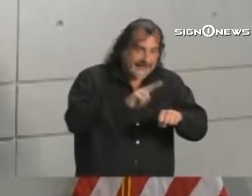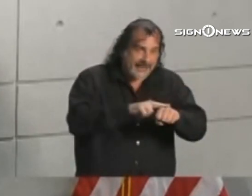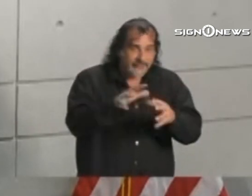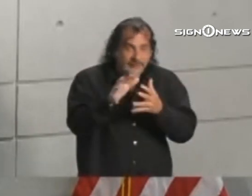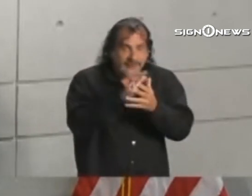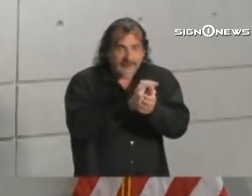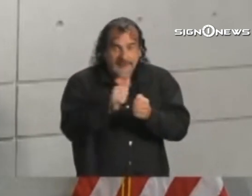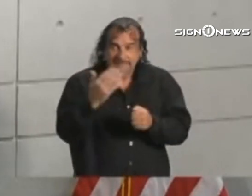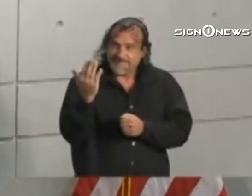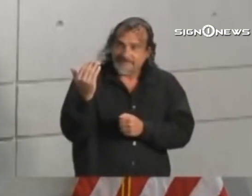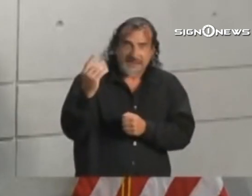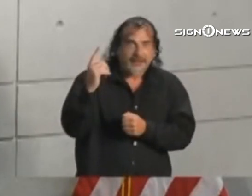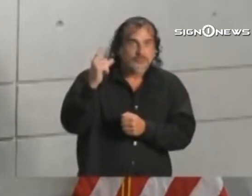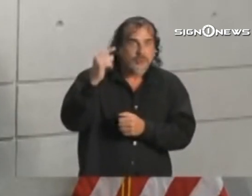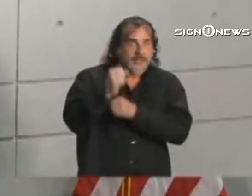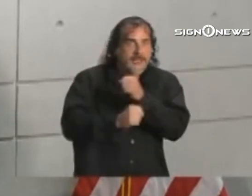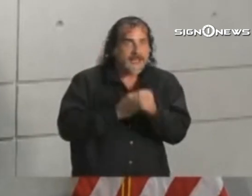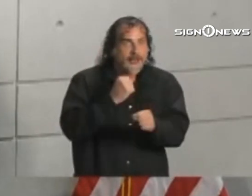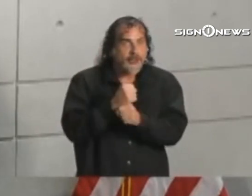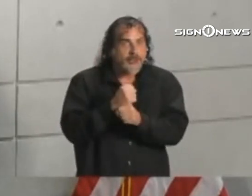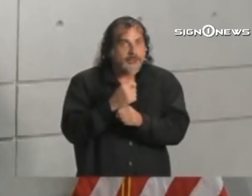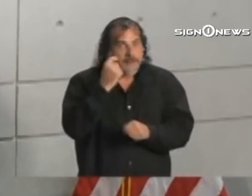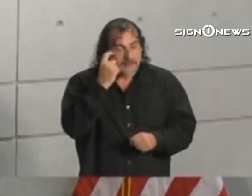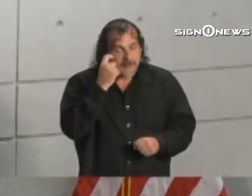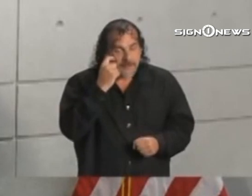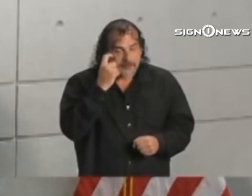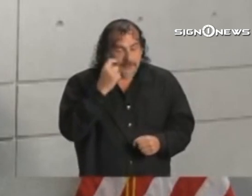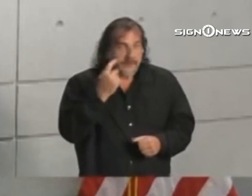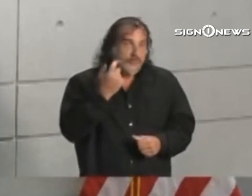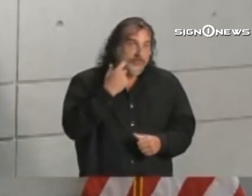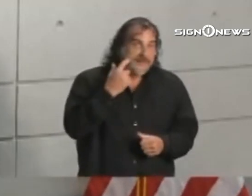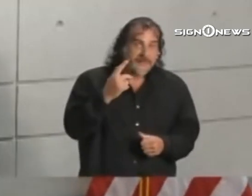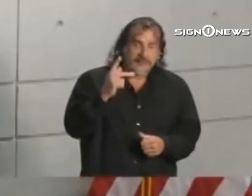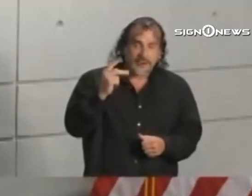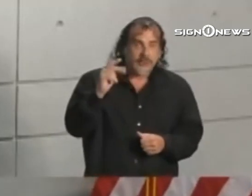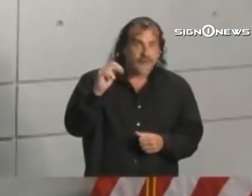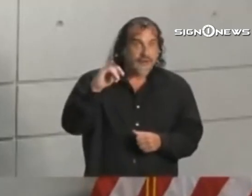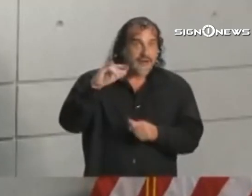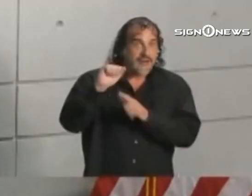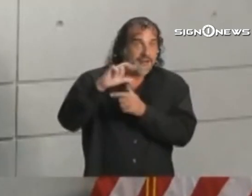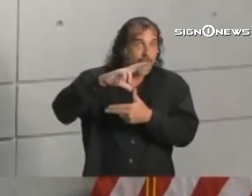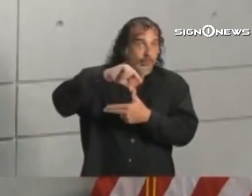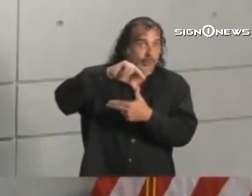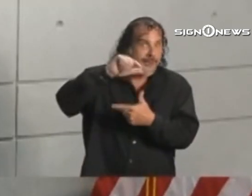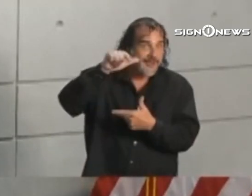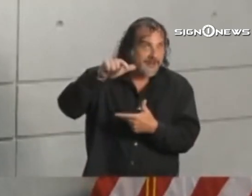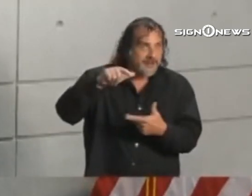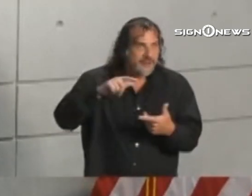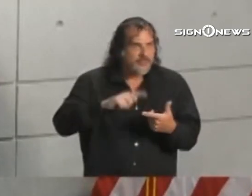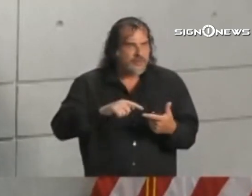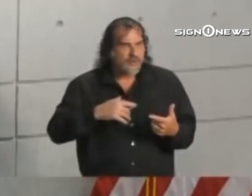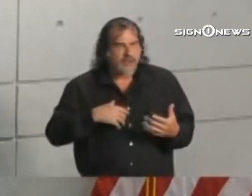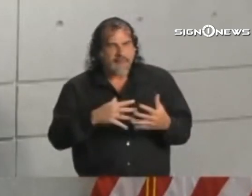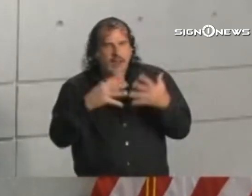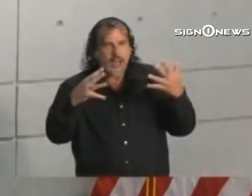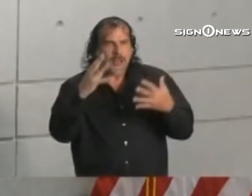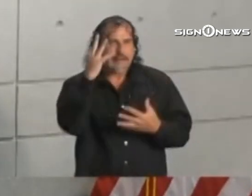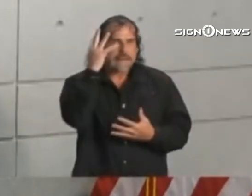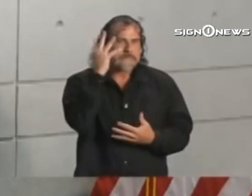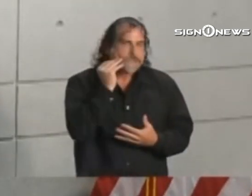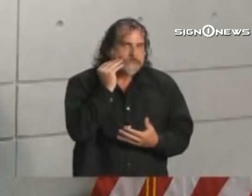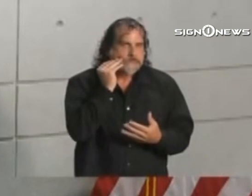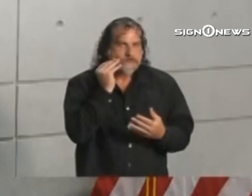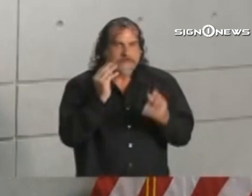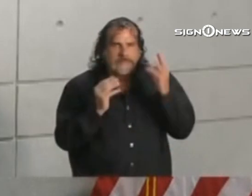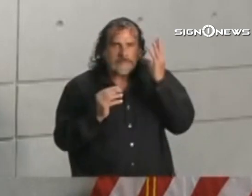15 to 20 years, not the least of which was Hurricane Katrina. And so we have a great deal of experience.